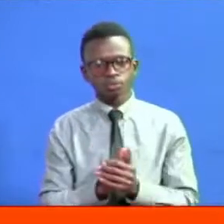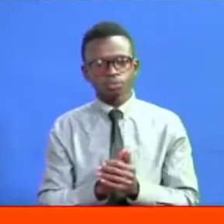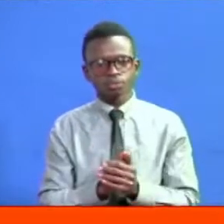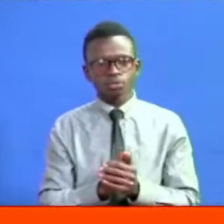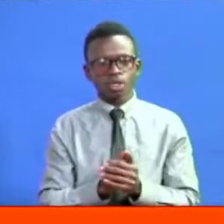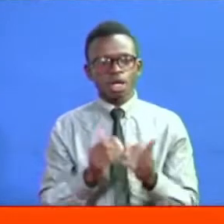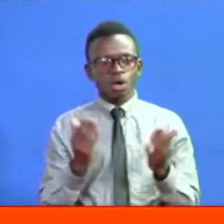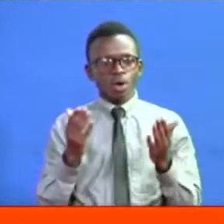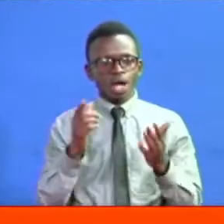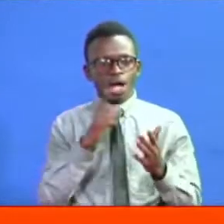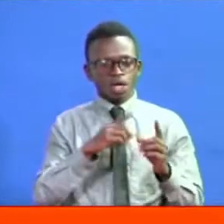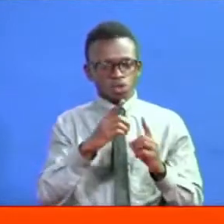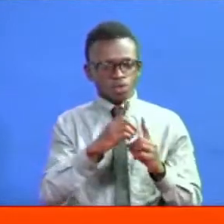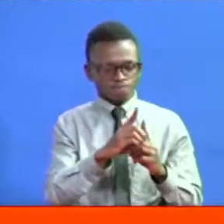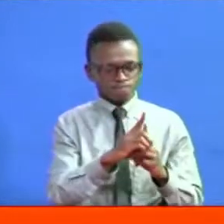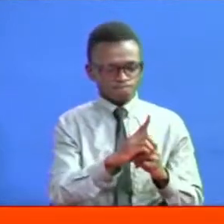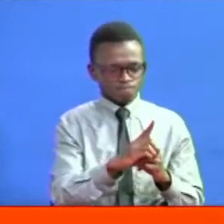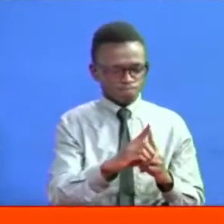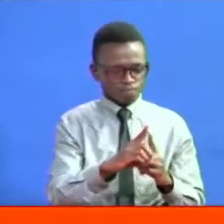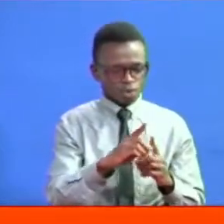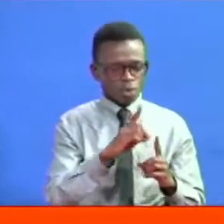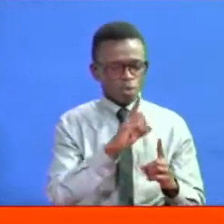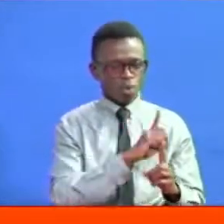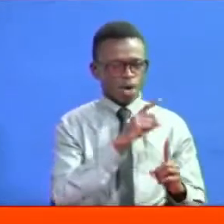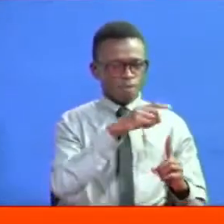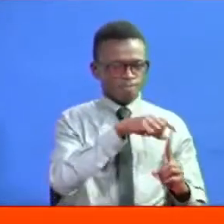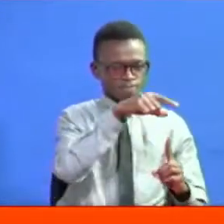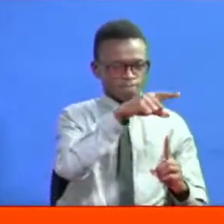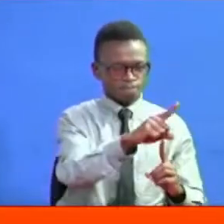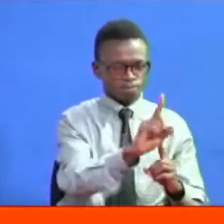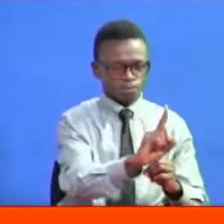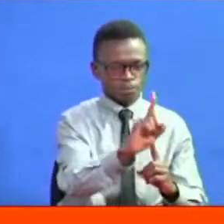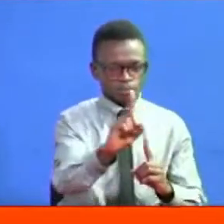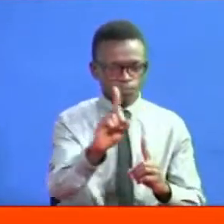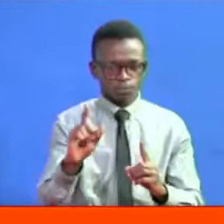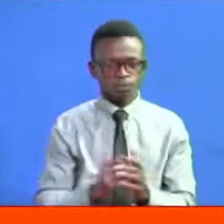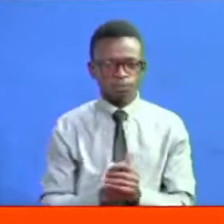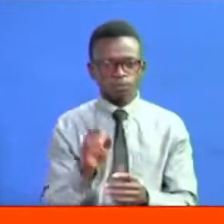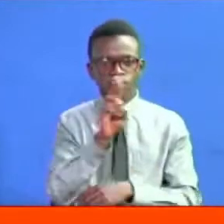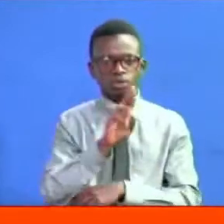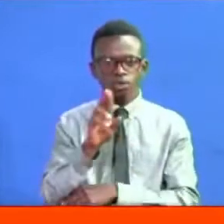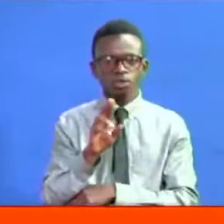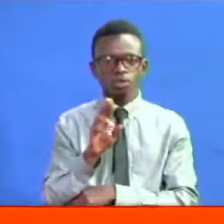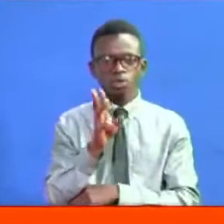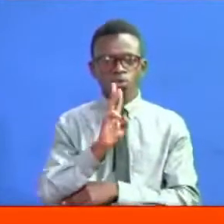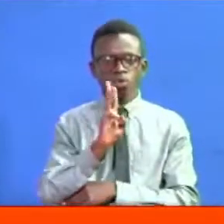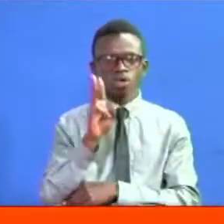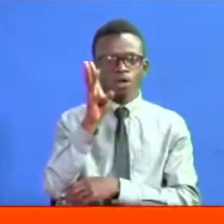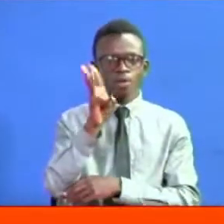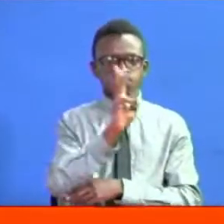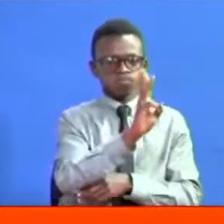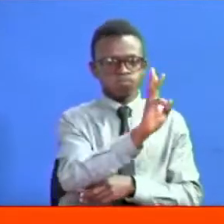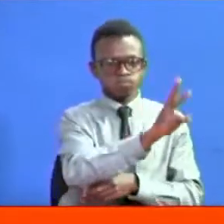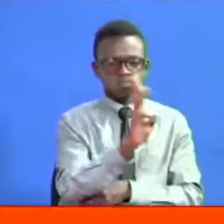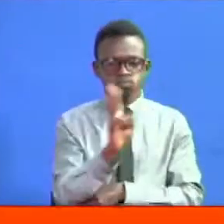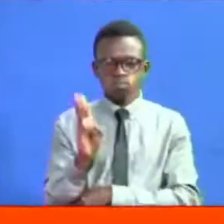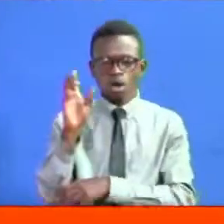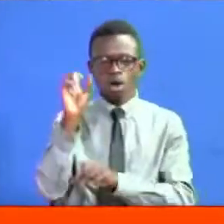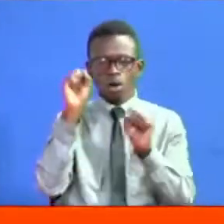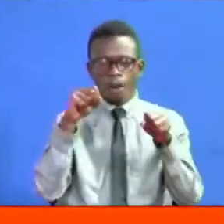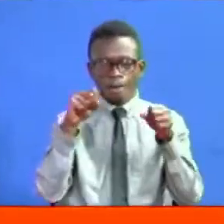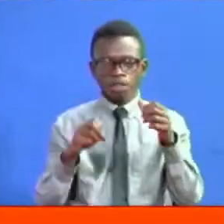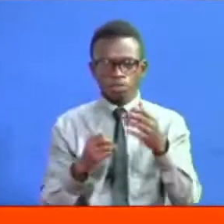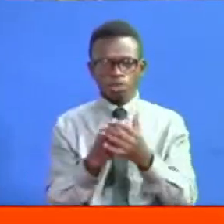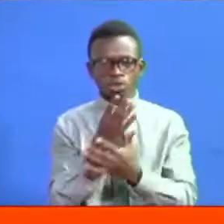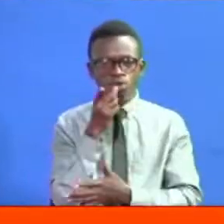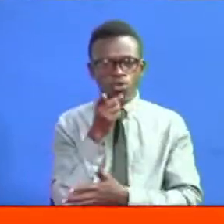unapima distance ya mboga moja kwa ingine. This farm uses irrigation method to grow the plant, as evidenced